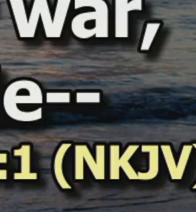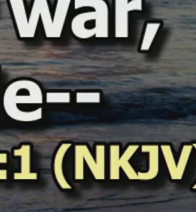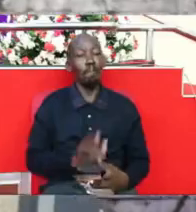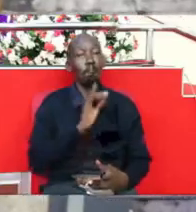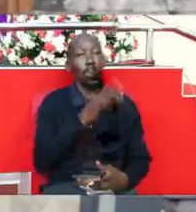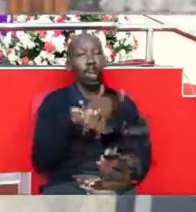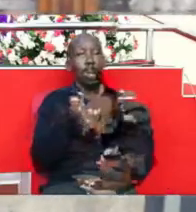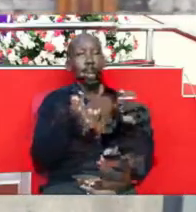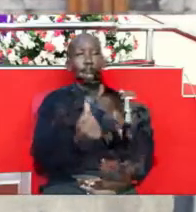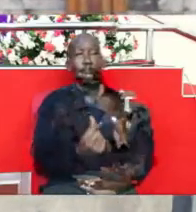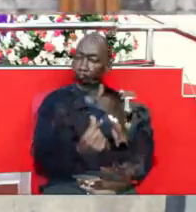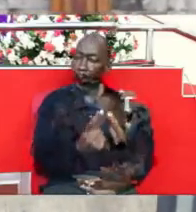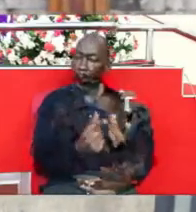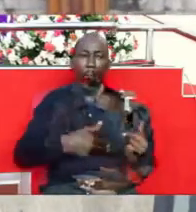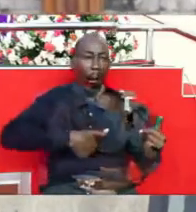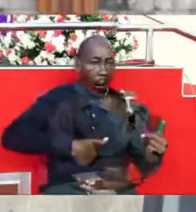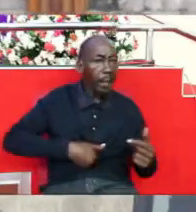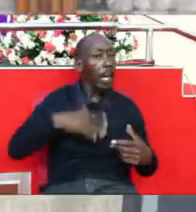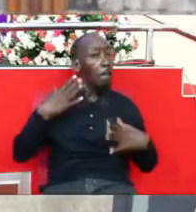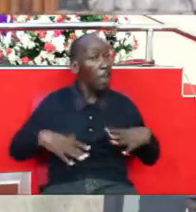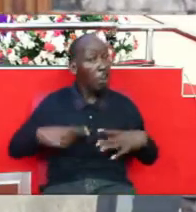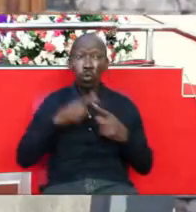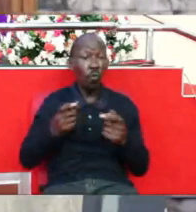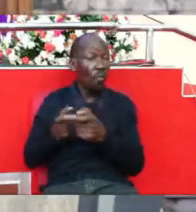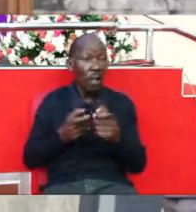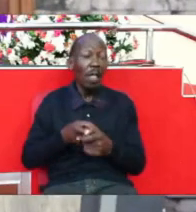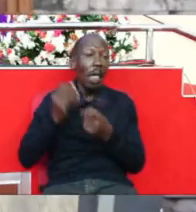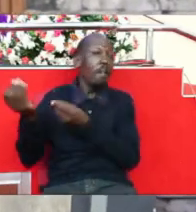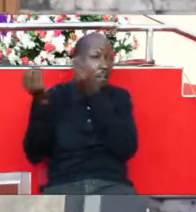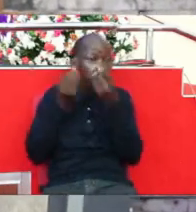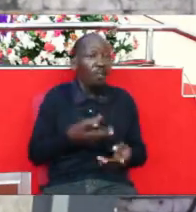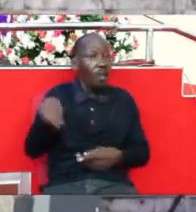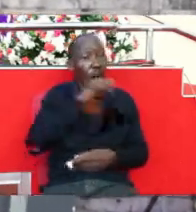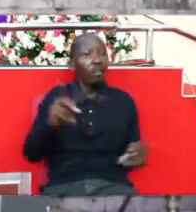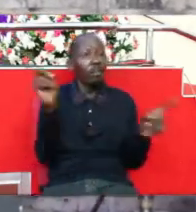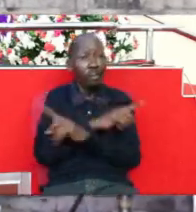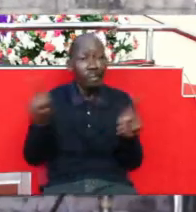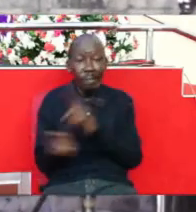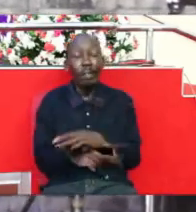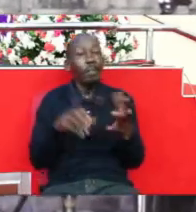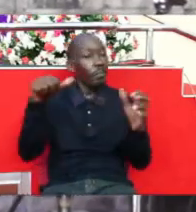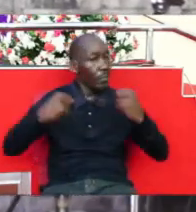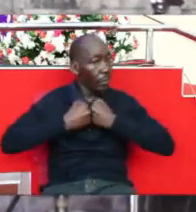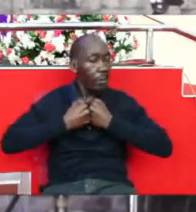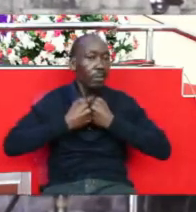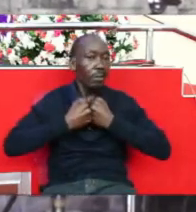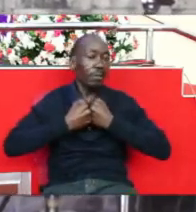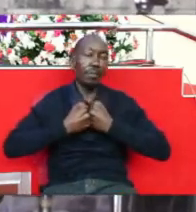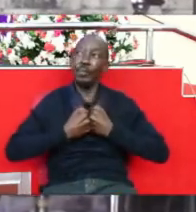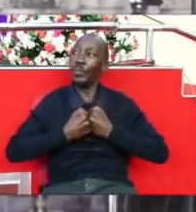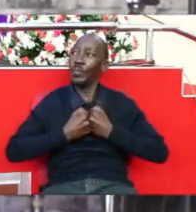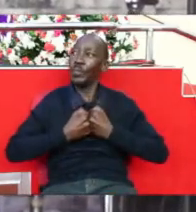money hungry people to fight that are giving us all kinds of stuff. Kuna watu ambao tupigana nao ambao wanatuletea